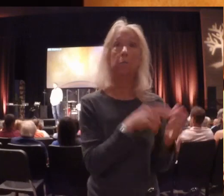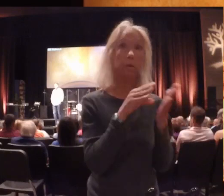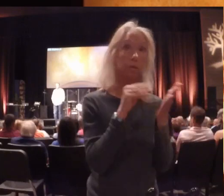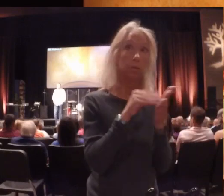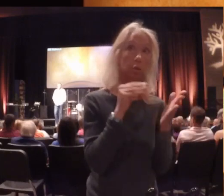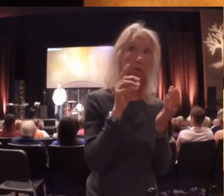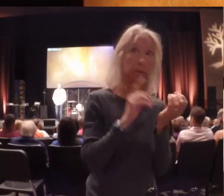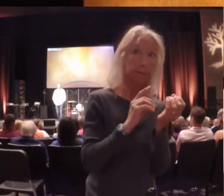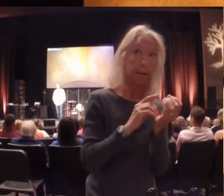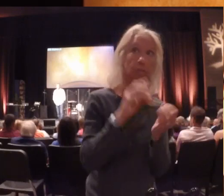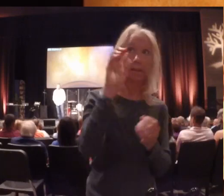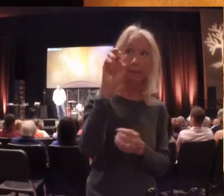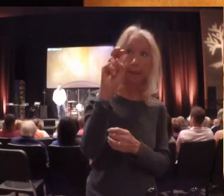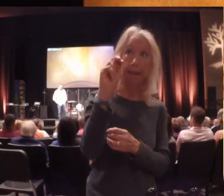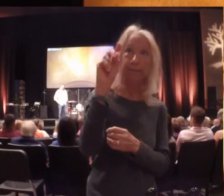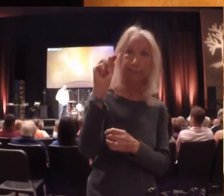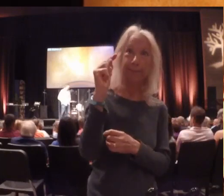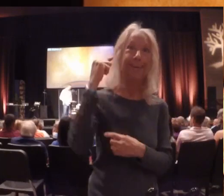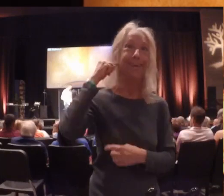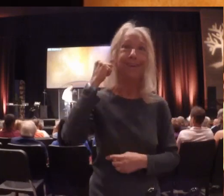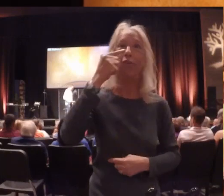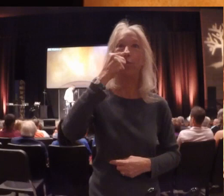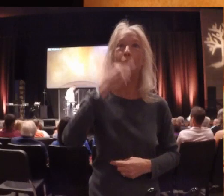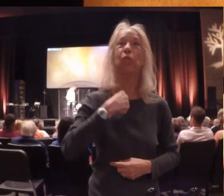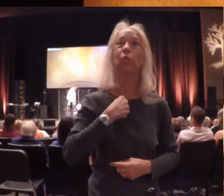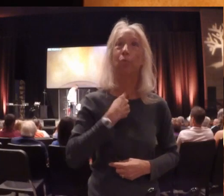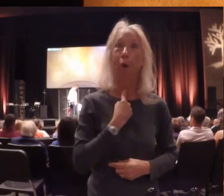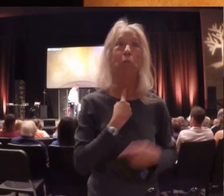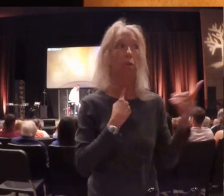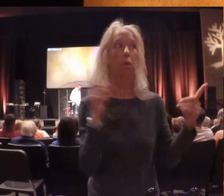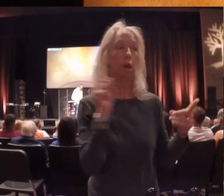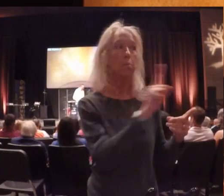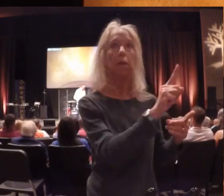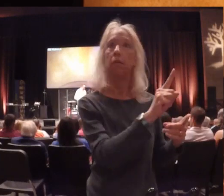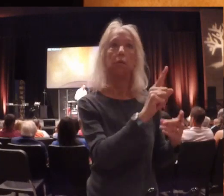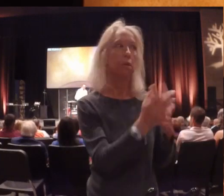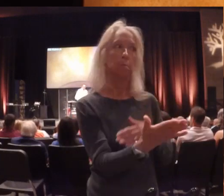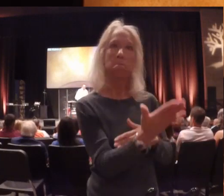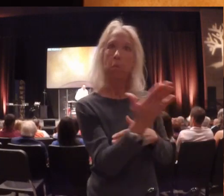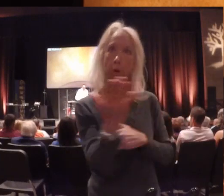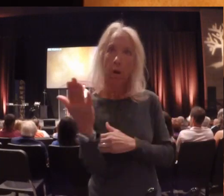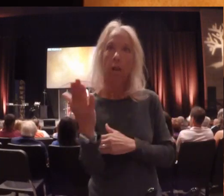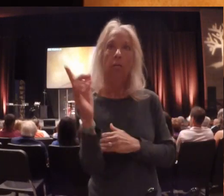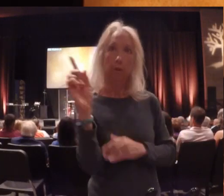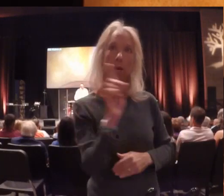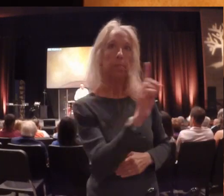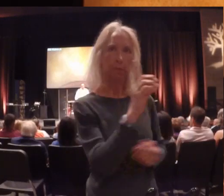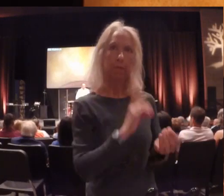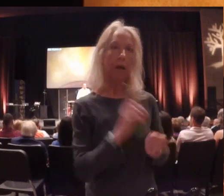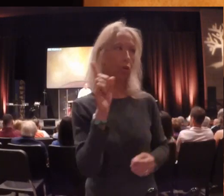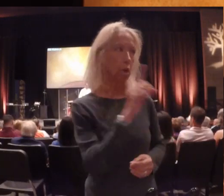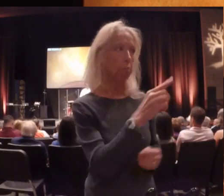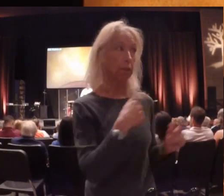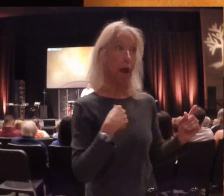you're in the hospital. The ear, nose, and throat people, and they come in the room, and every morning about 6:30 in the morning they come